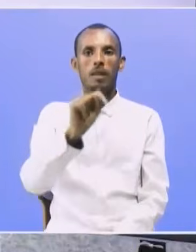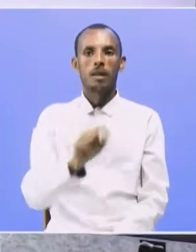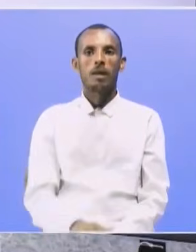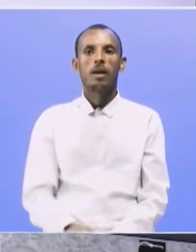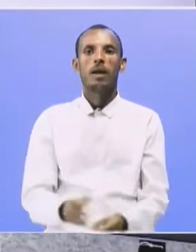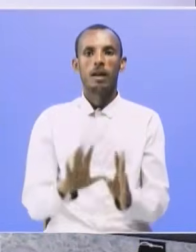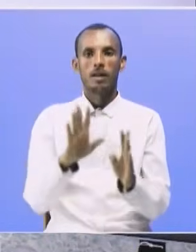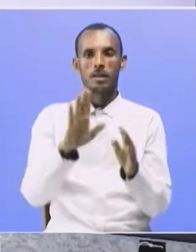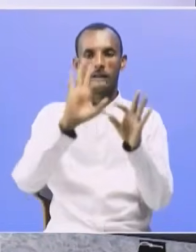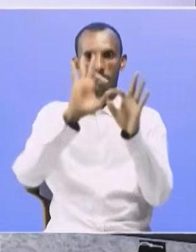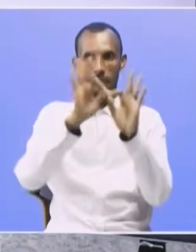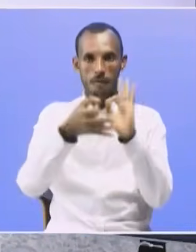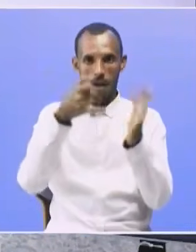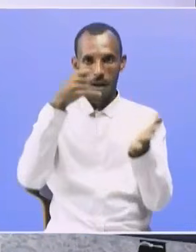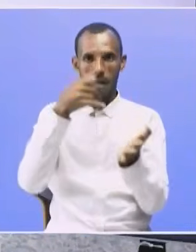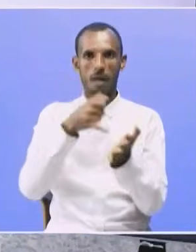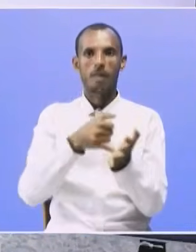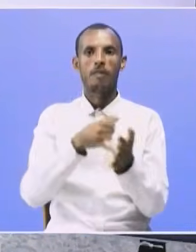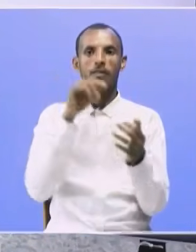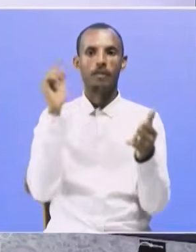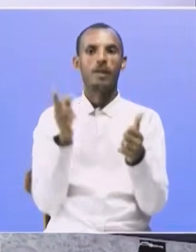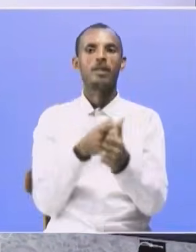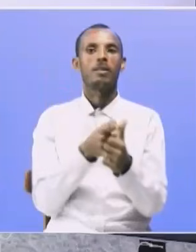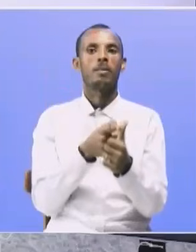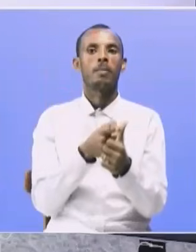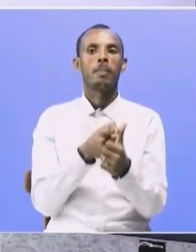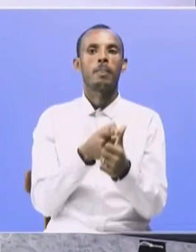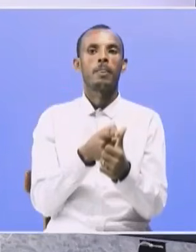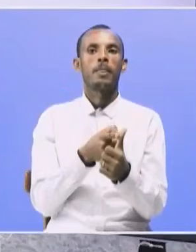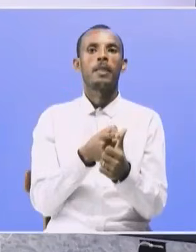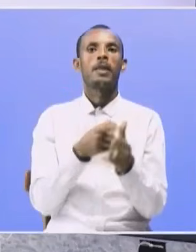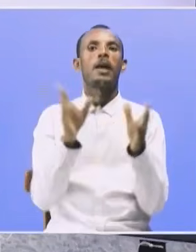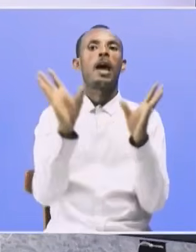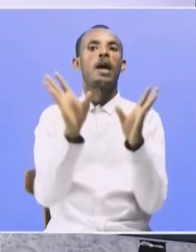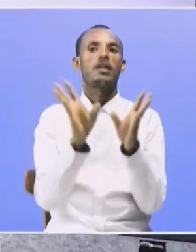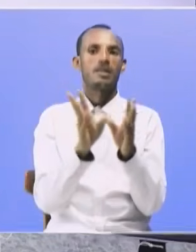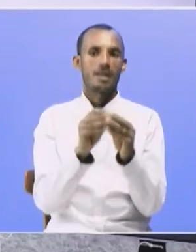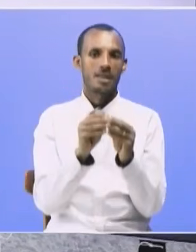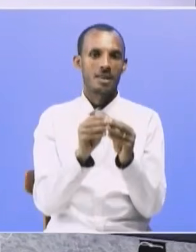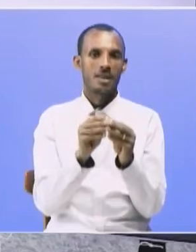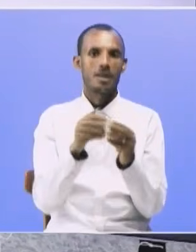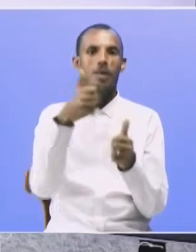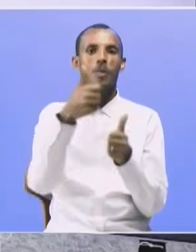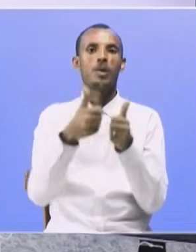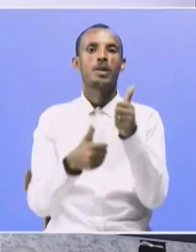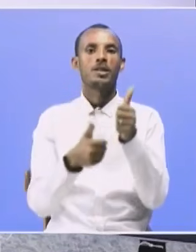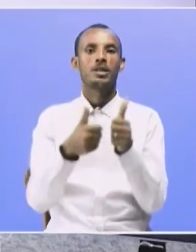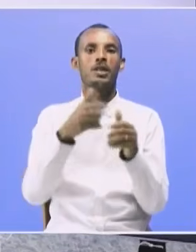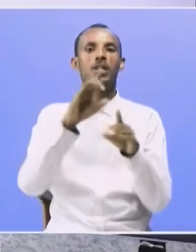So let's define it. First, a set which